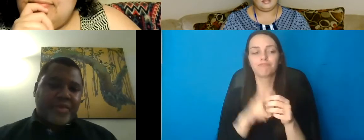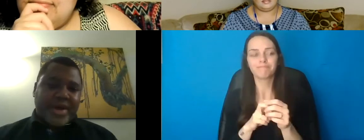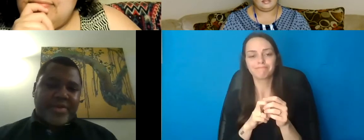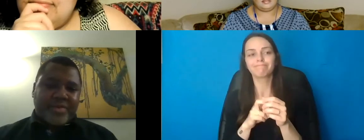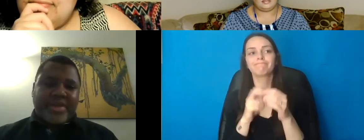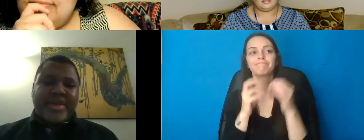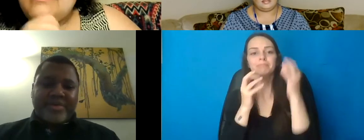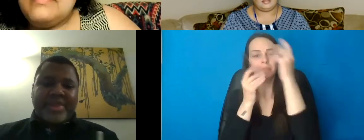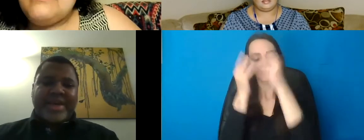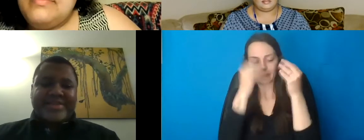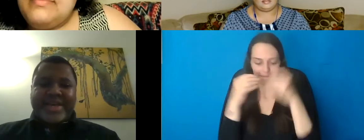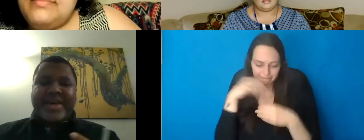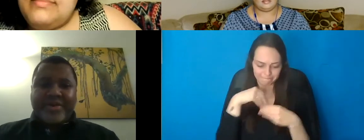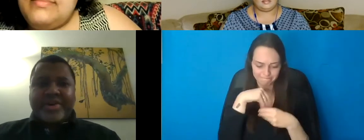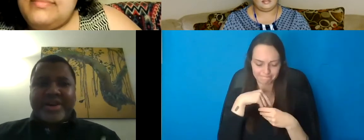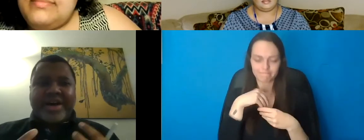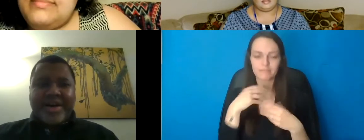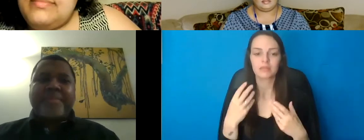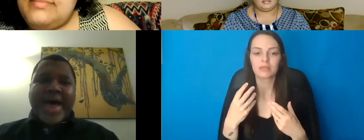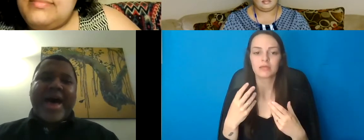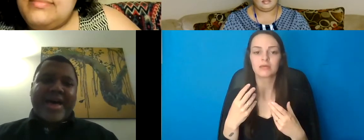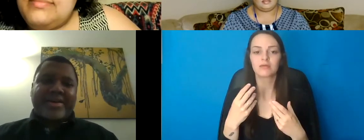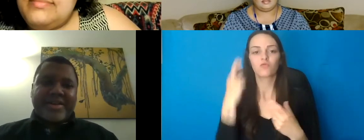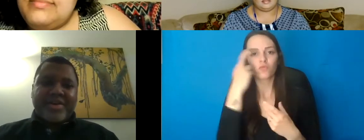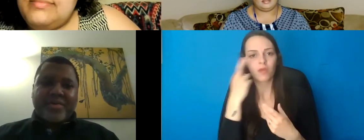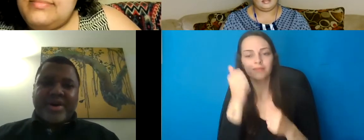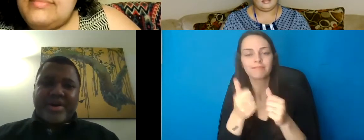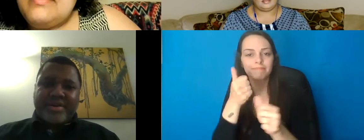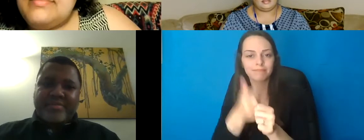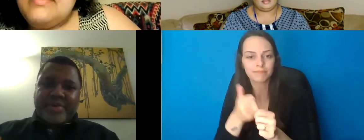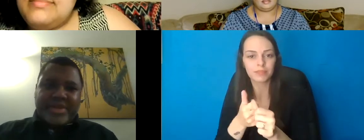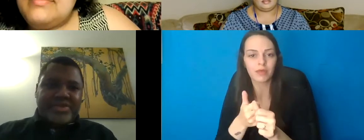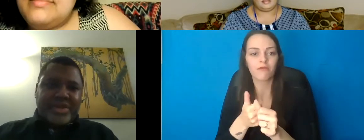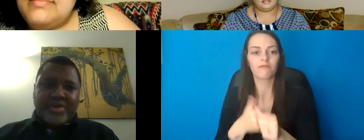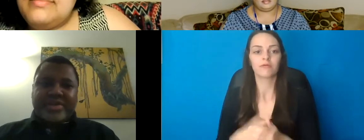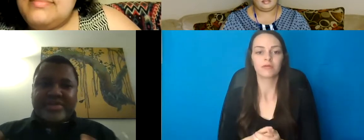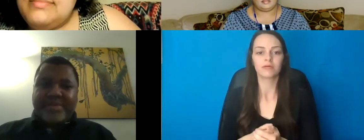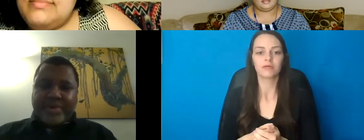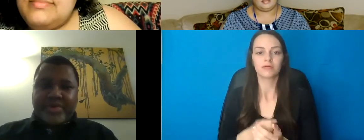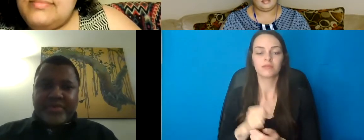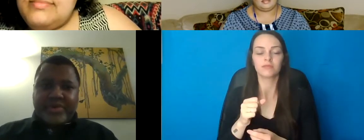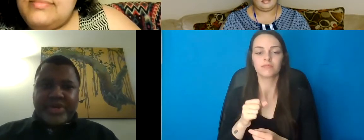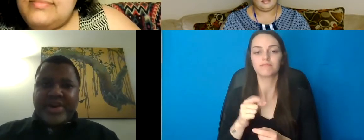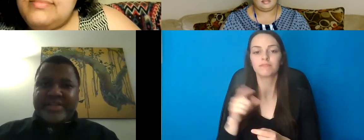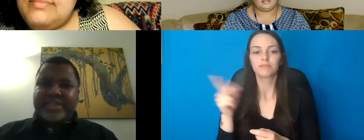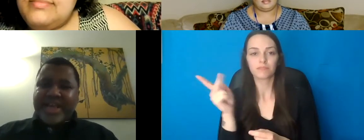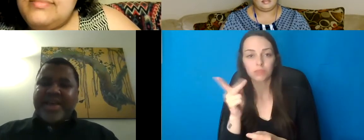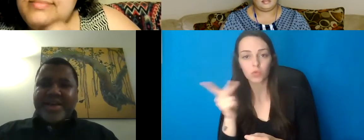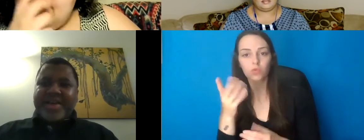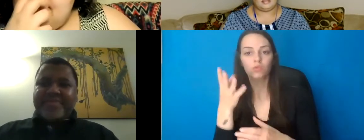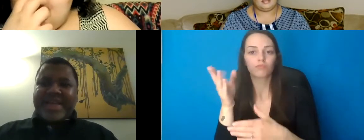reflective way, where they realize that in order to unpack what both Kehisha and Chris, that both of you are sharing,